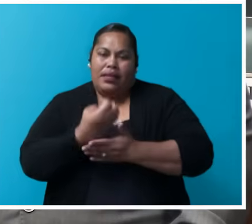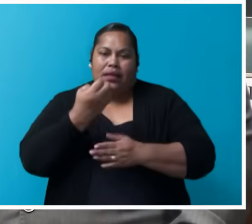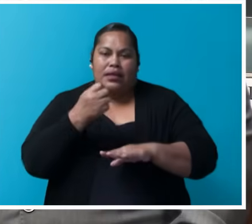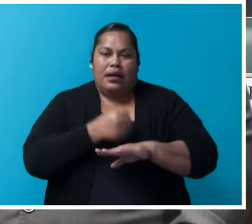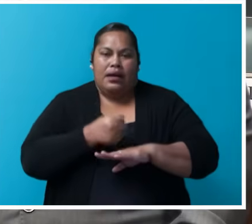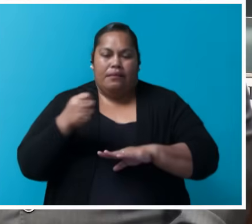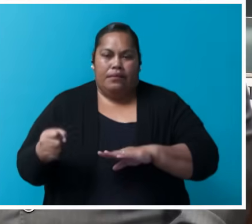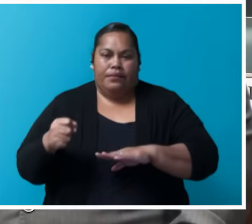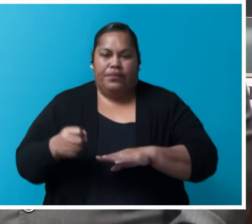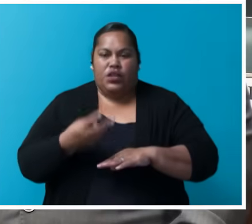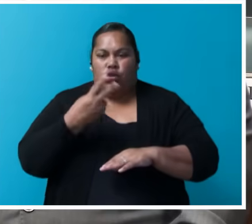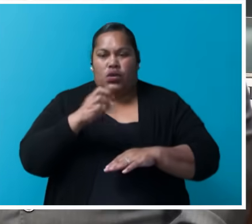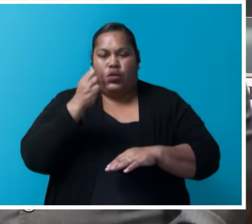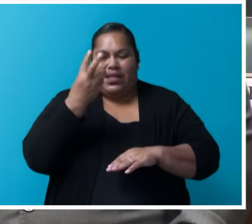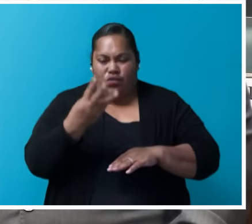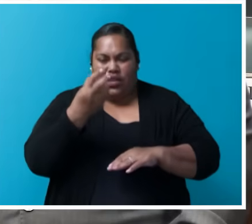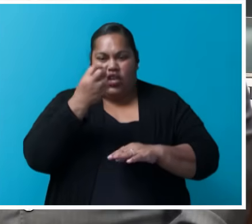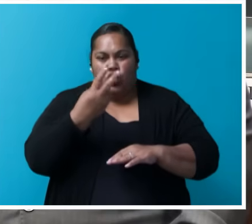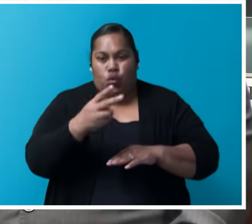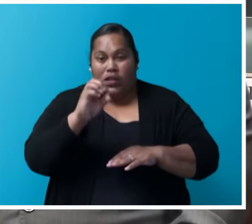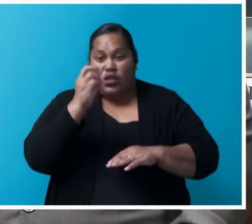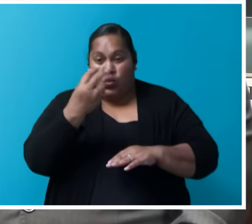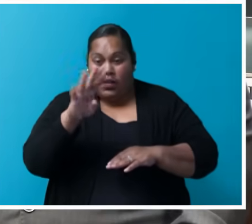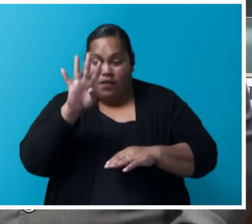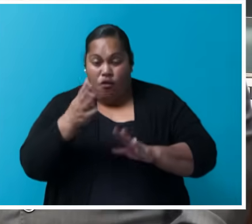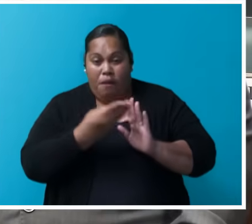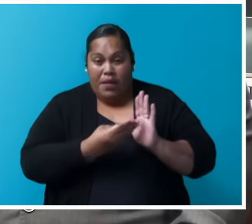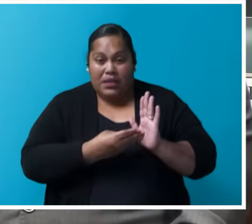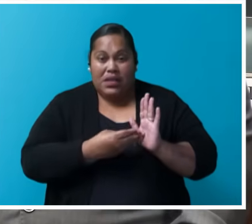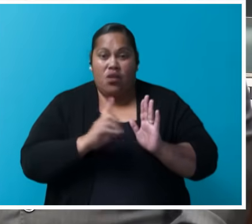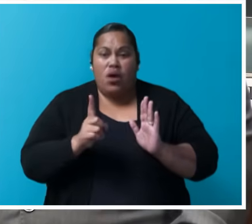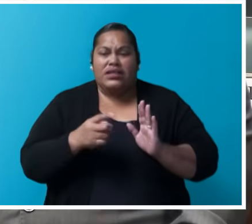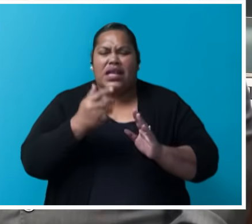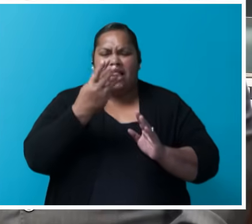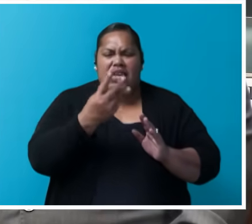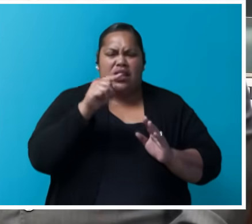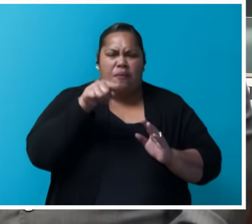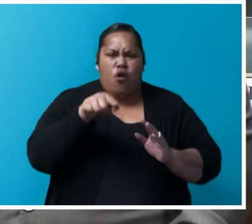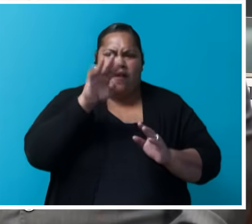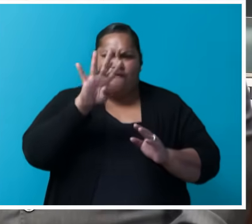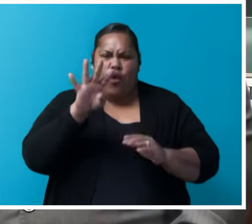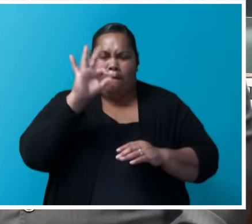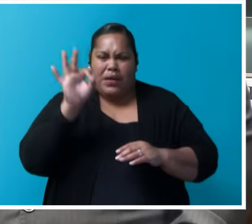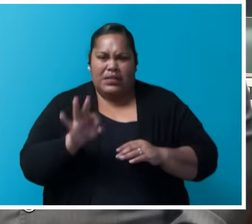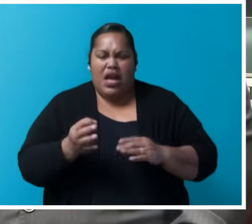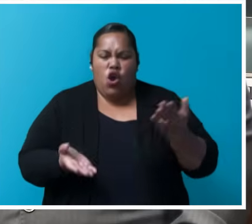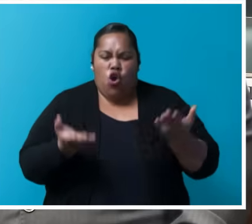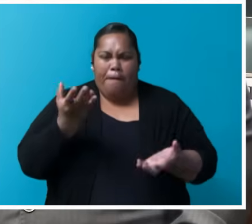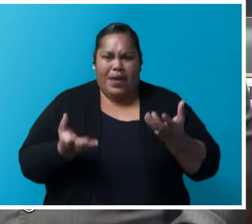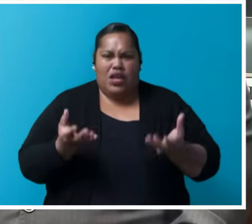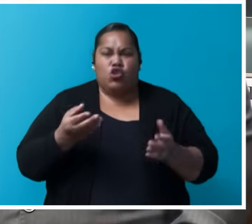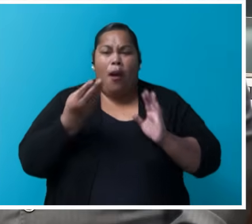in 2023-2024 budget, Mr. Speaker, the deficit was contained at 3.4% compared to the